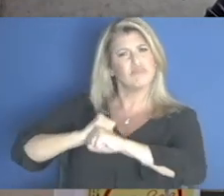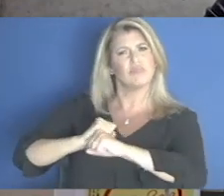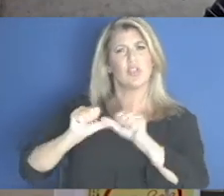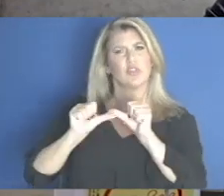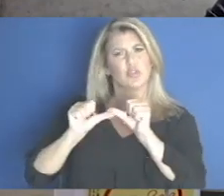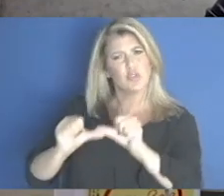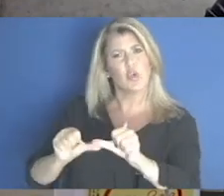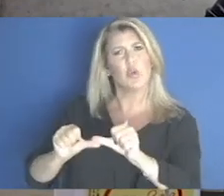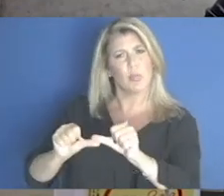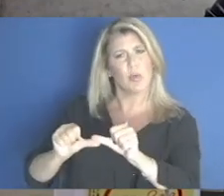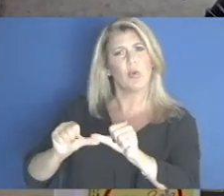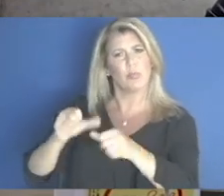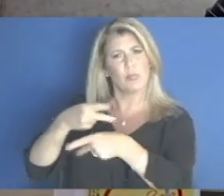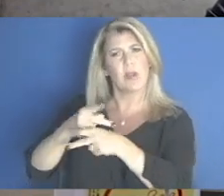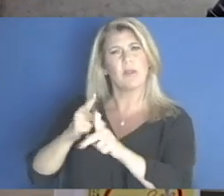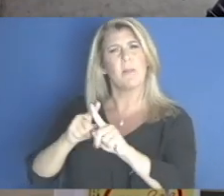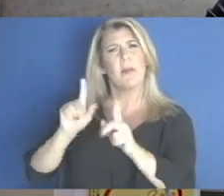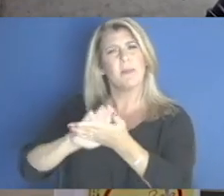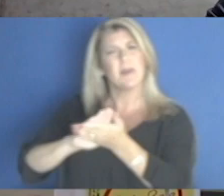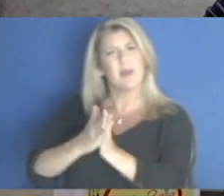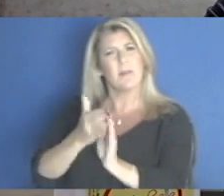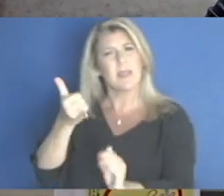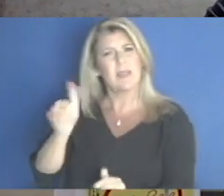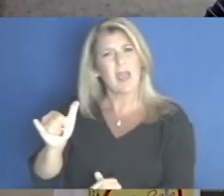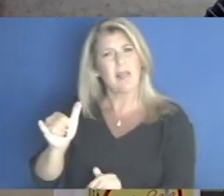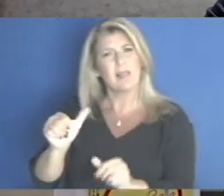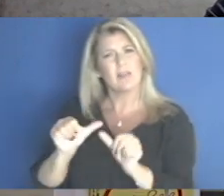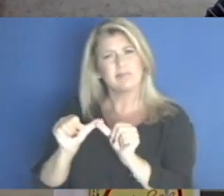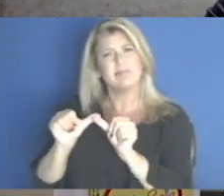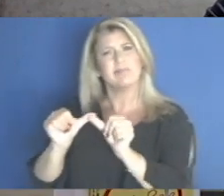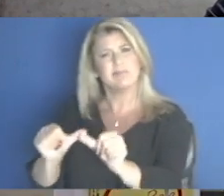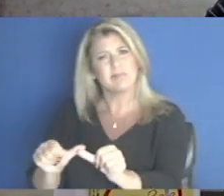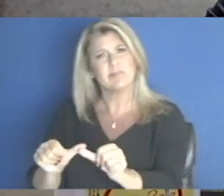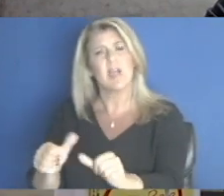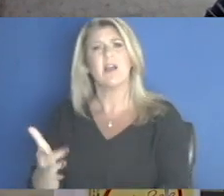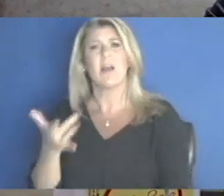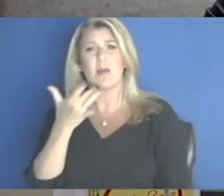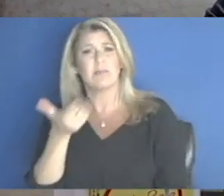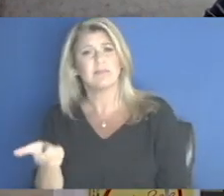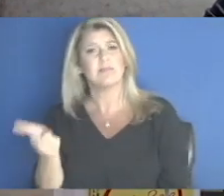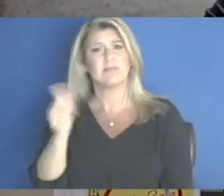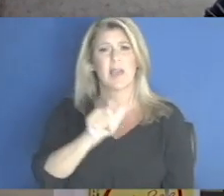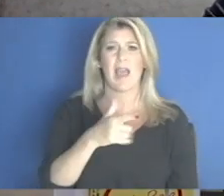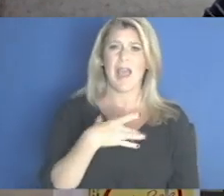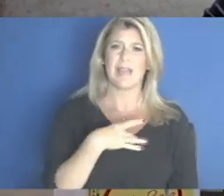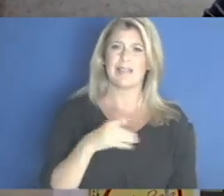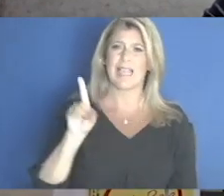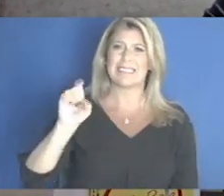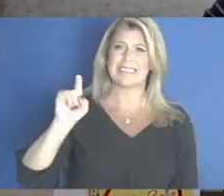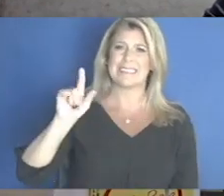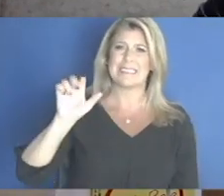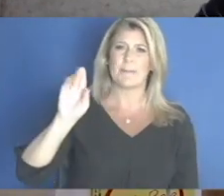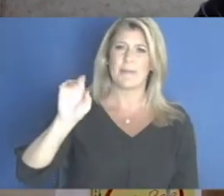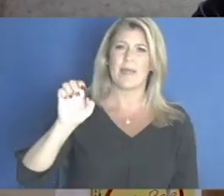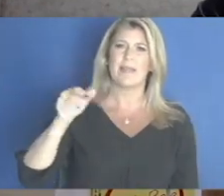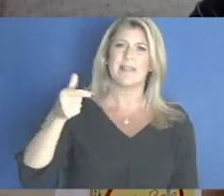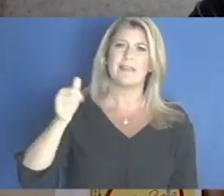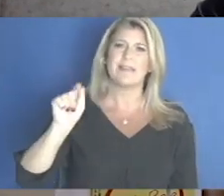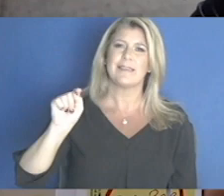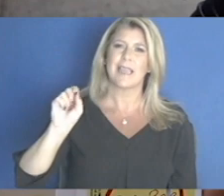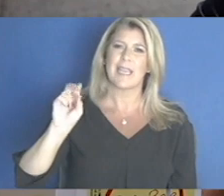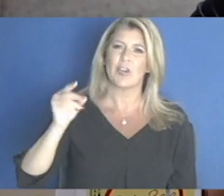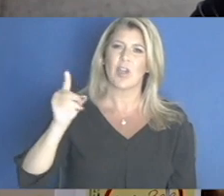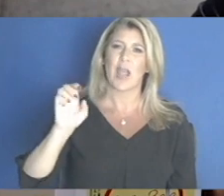also known to yellow your pieces over time. And that's why I like Dixie Belle Gator Hide. If